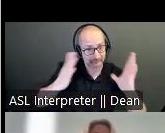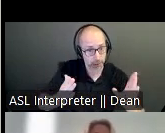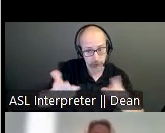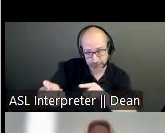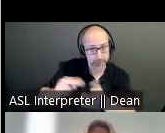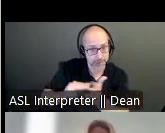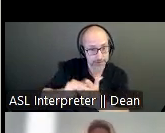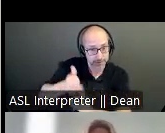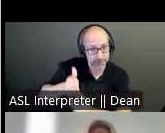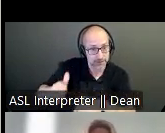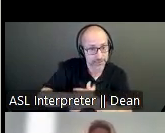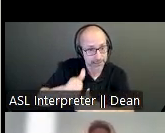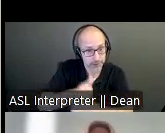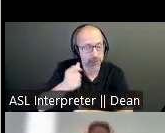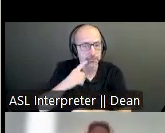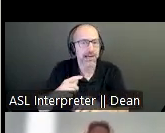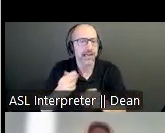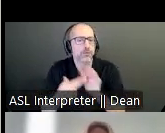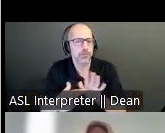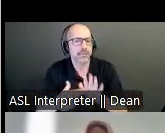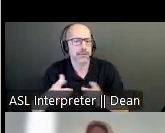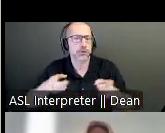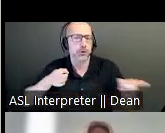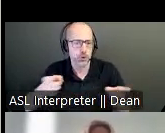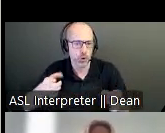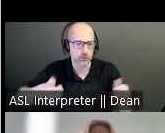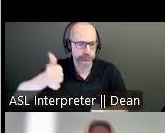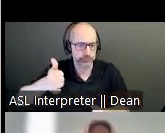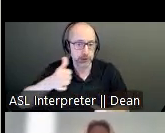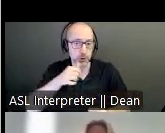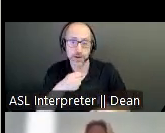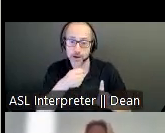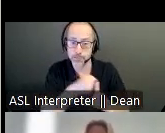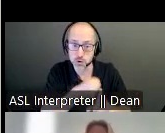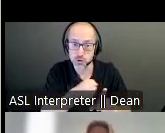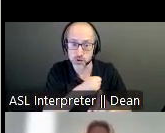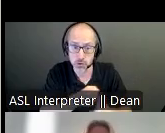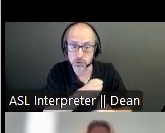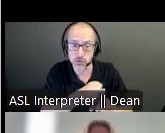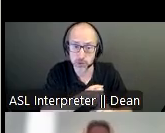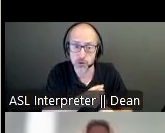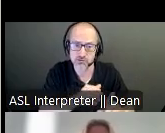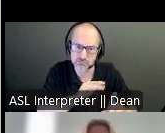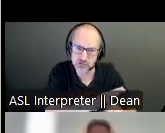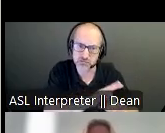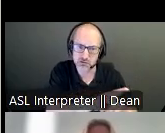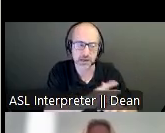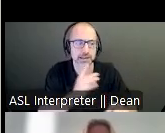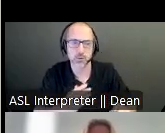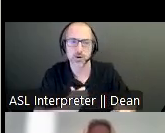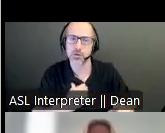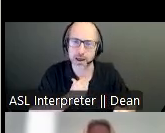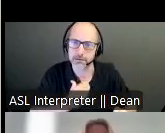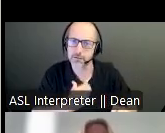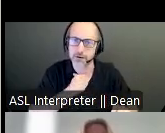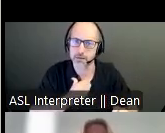It's a symbol of ultimate control. Abusers use threats to induce fear by telling their victim that they will kill themselves if they ever leave